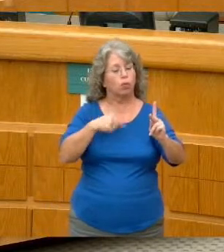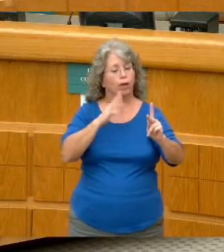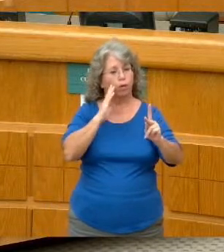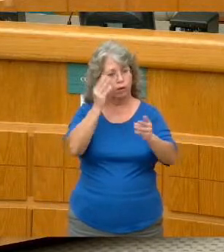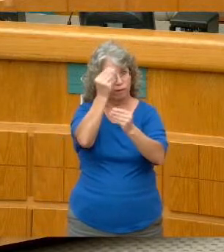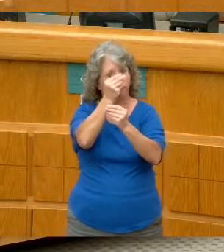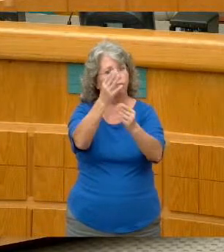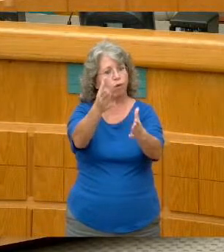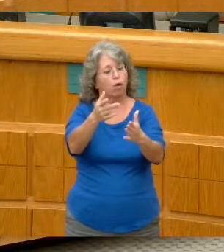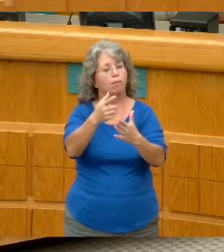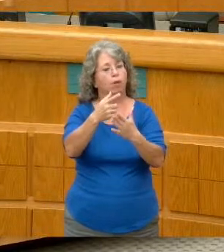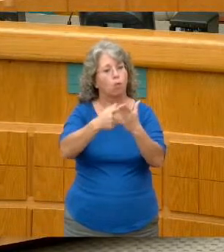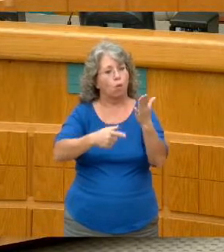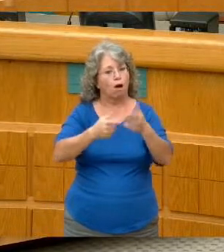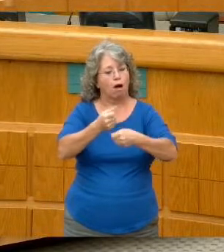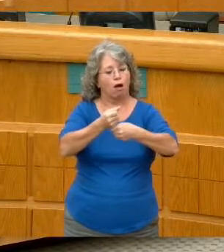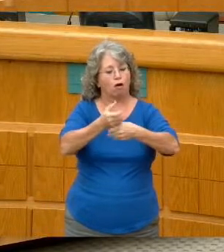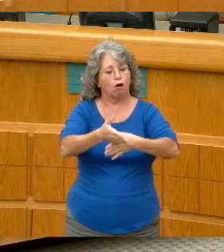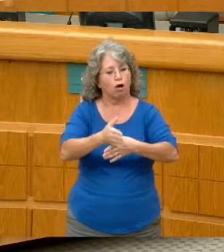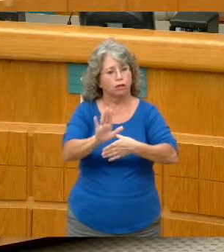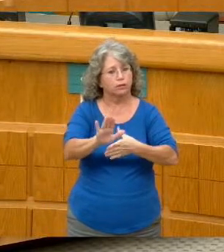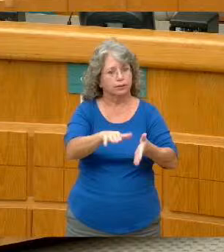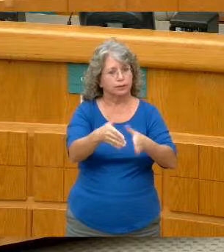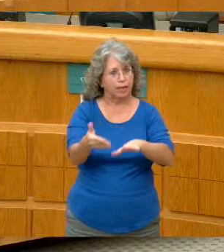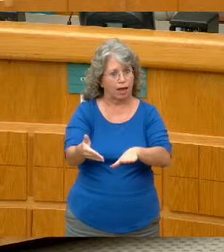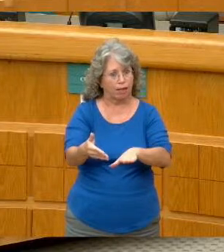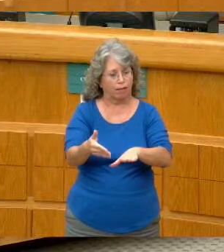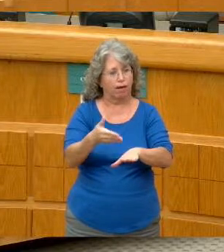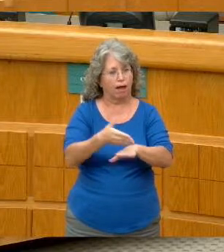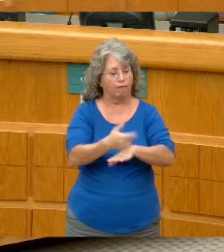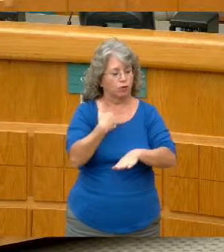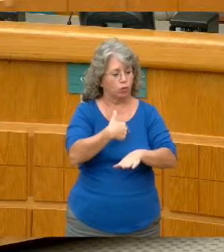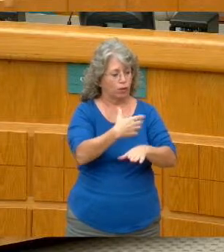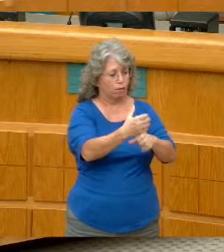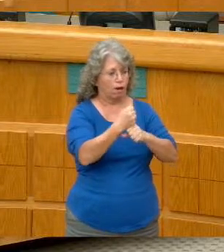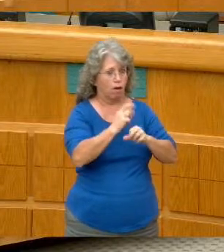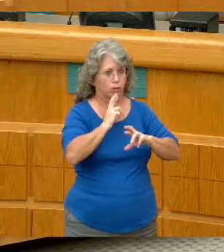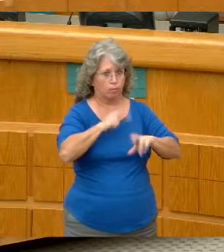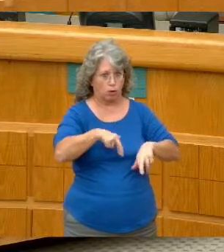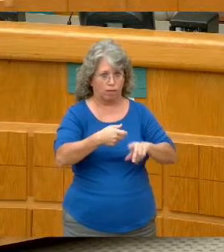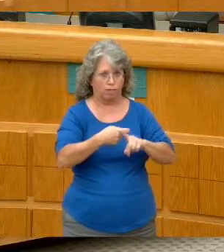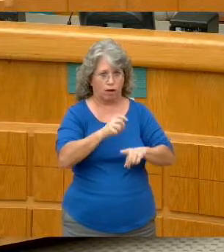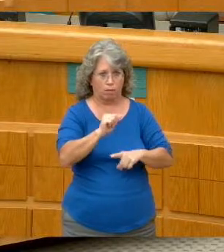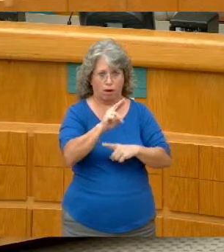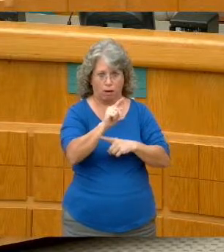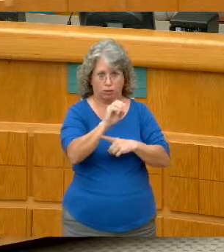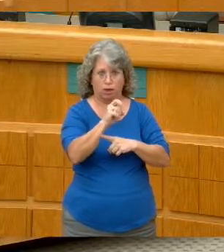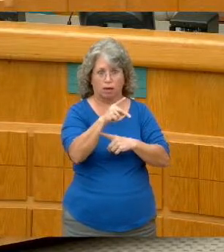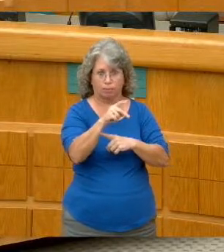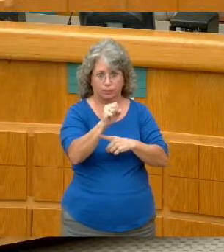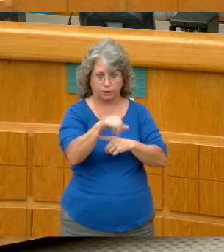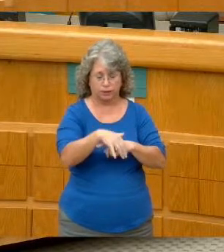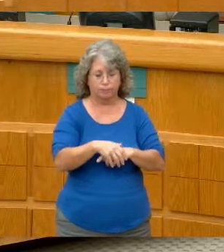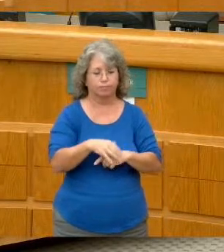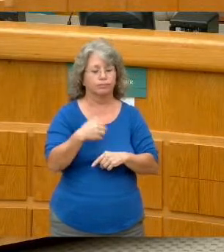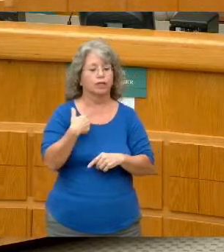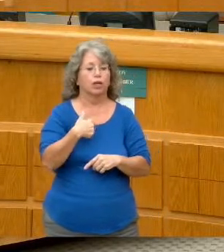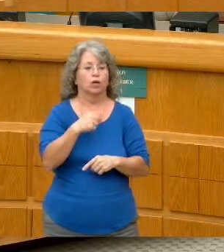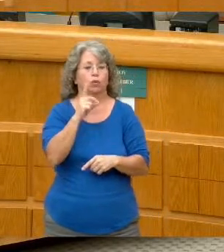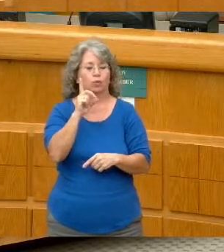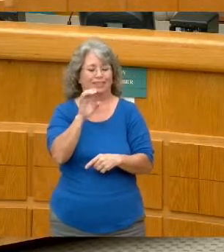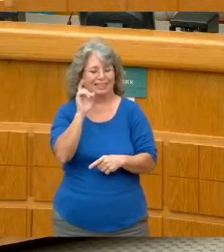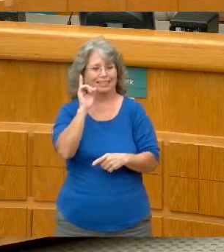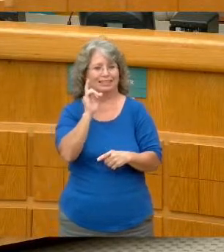was in such a small infant once we received that final report. The health district has now received the